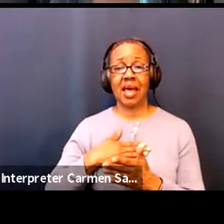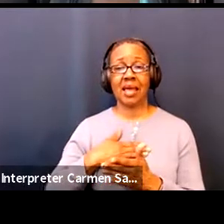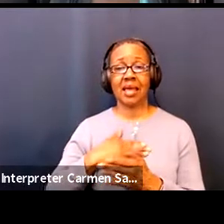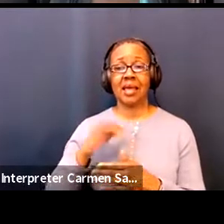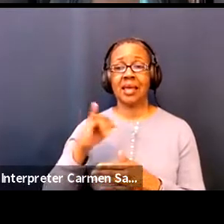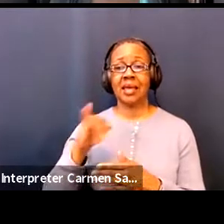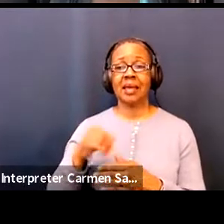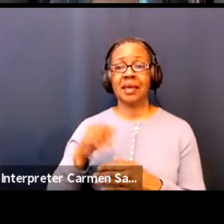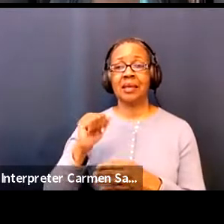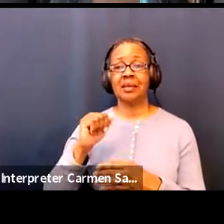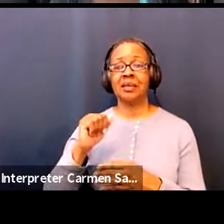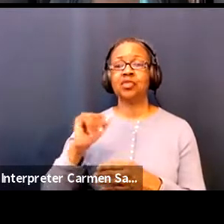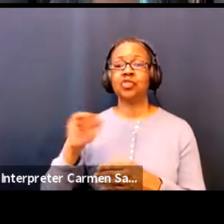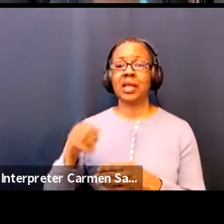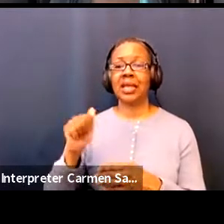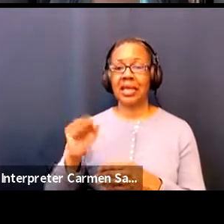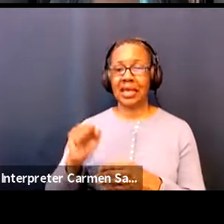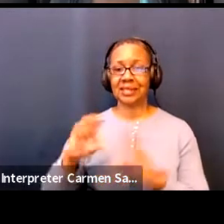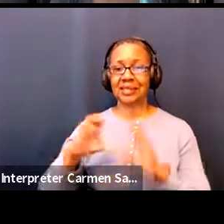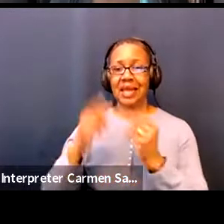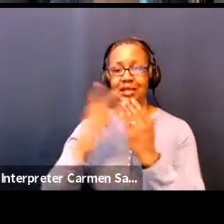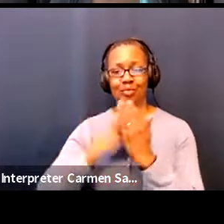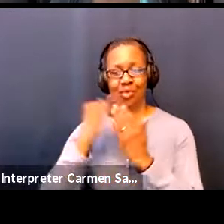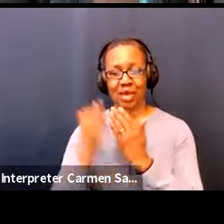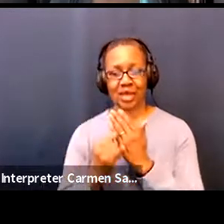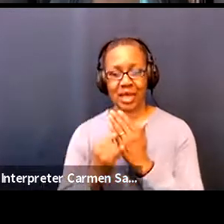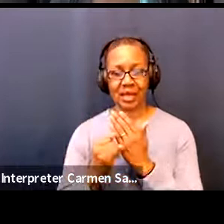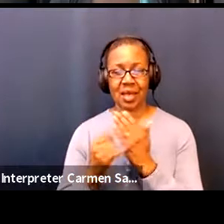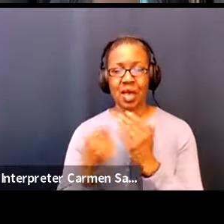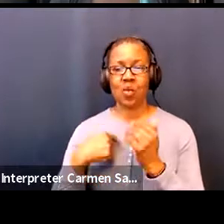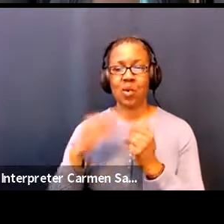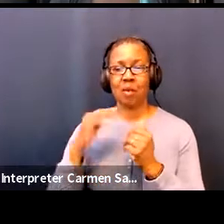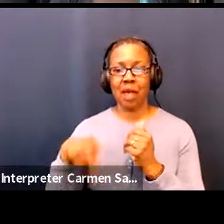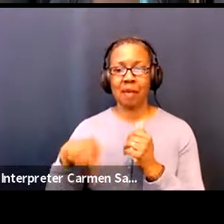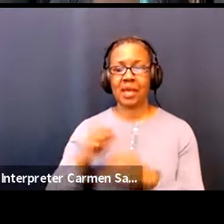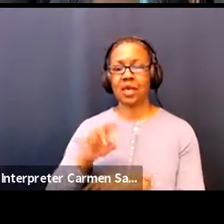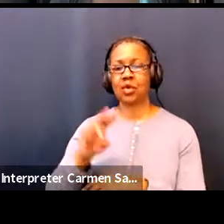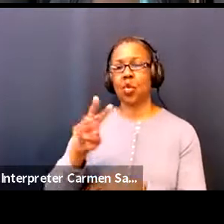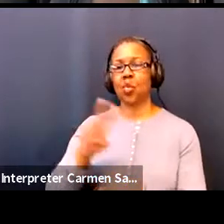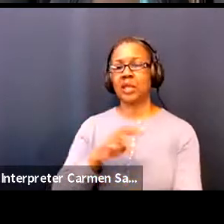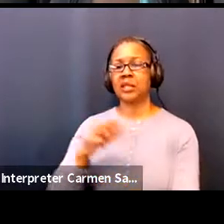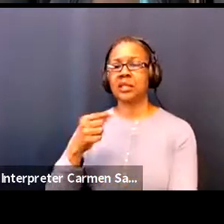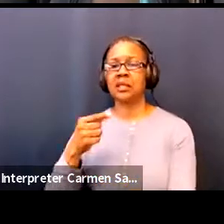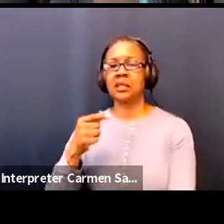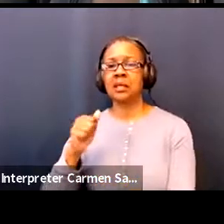project, but we're mapping in West Garfield Park in Inglewood right now.